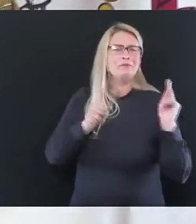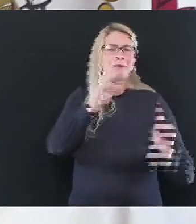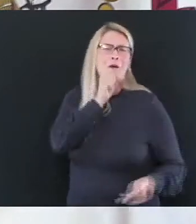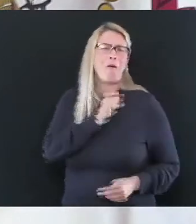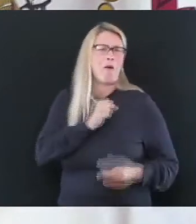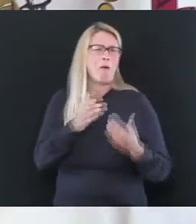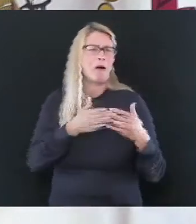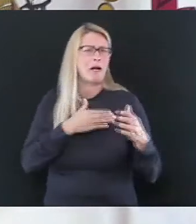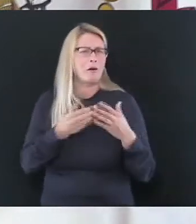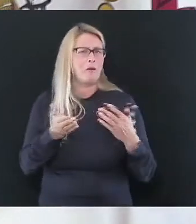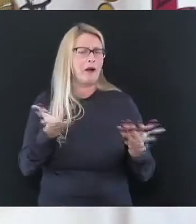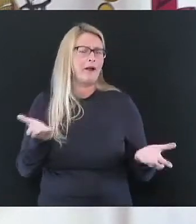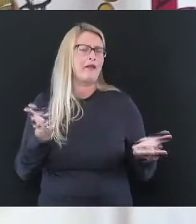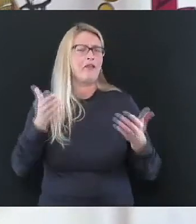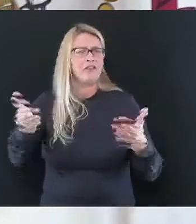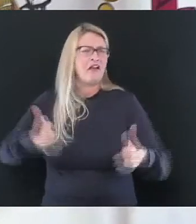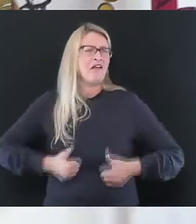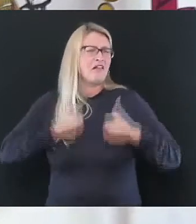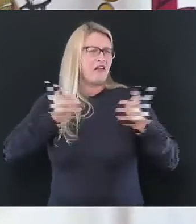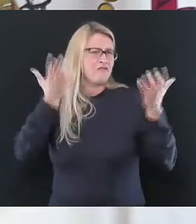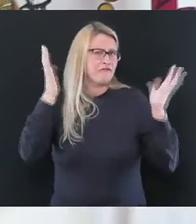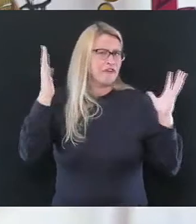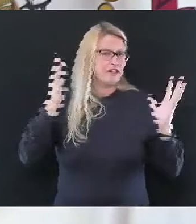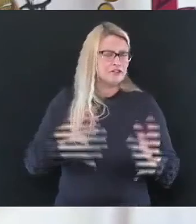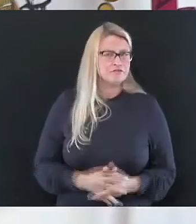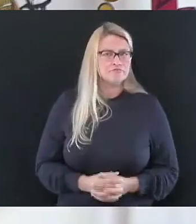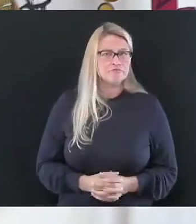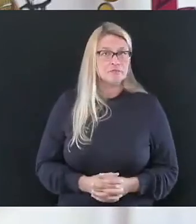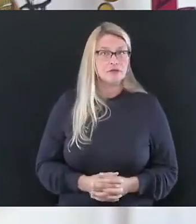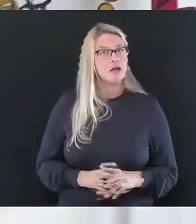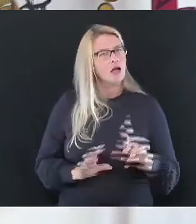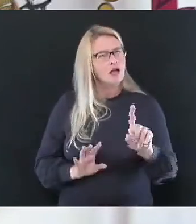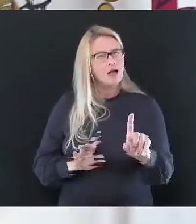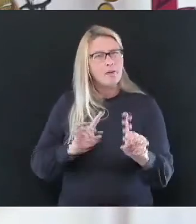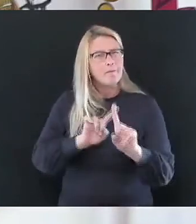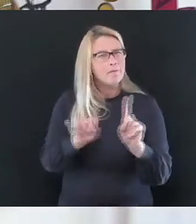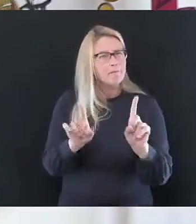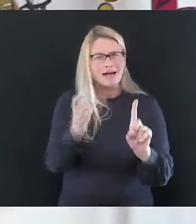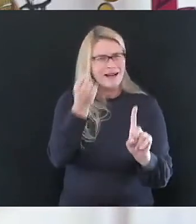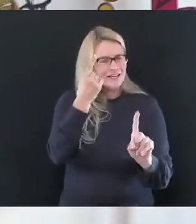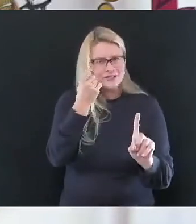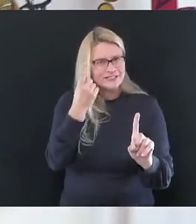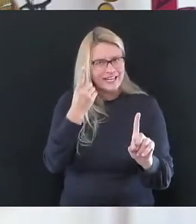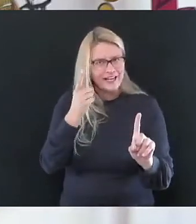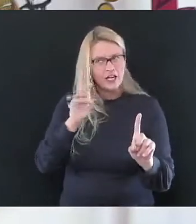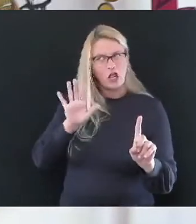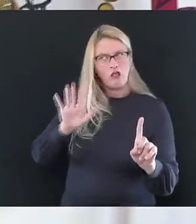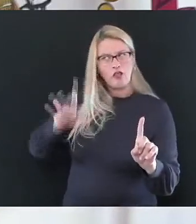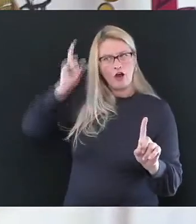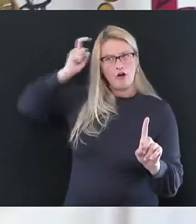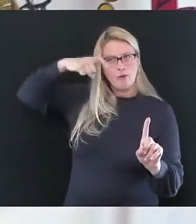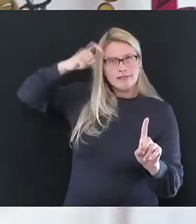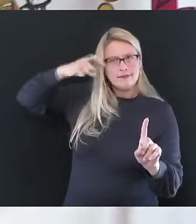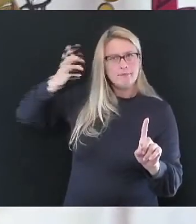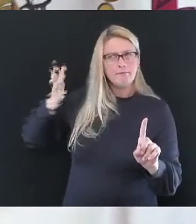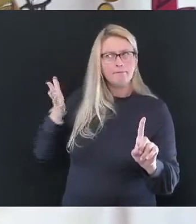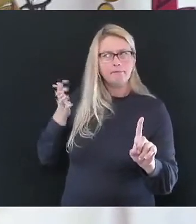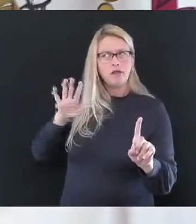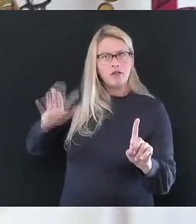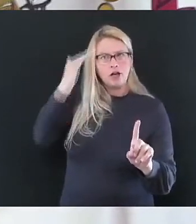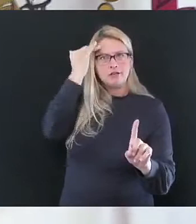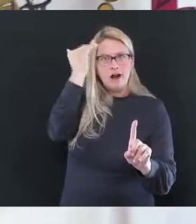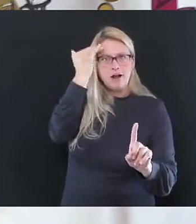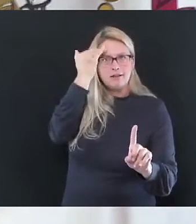this. Just think of the knowledge that they have. Just think of the wisdom that they